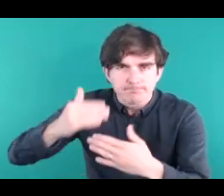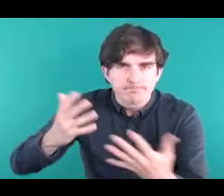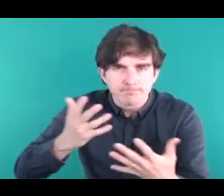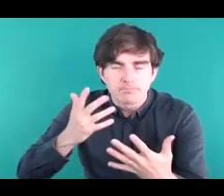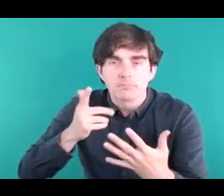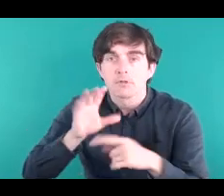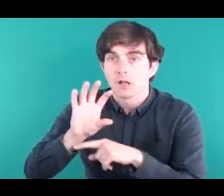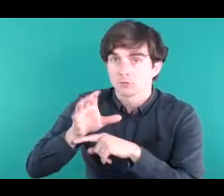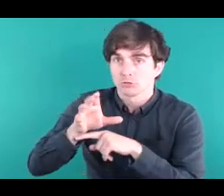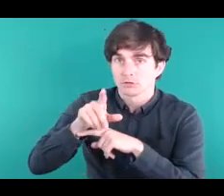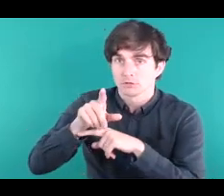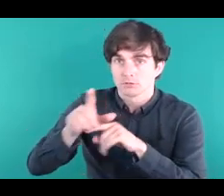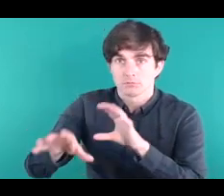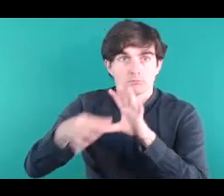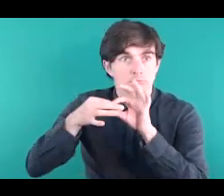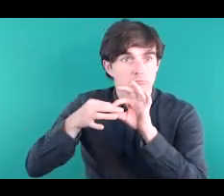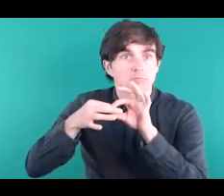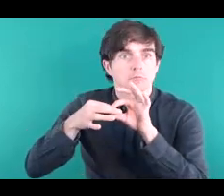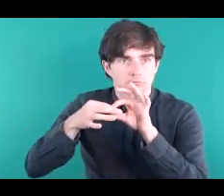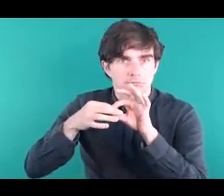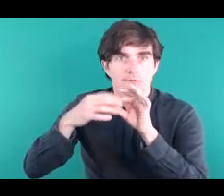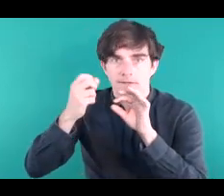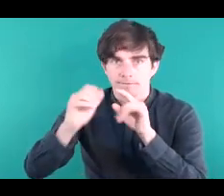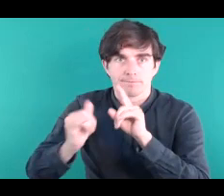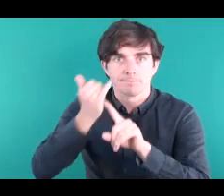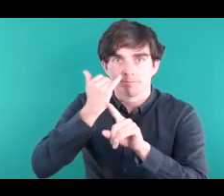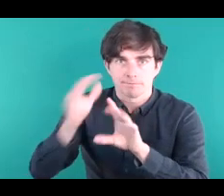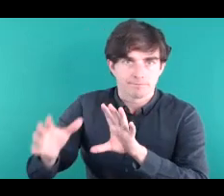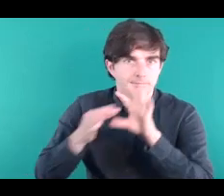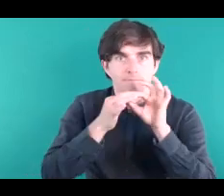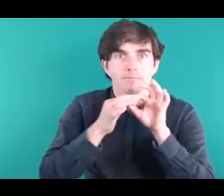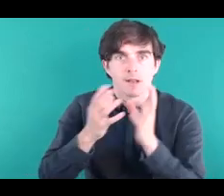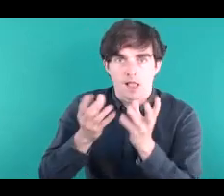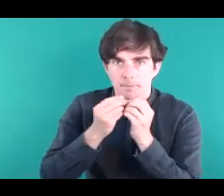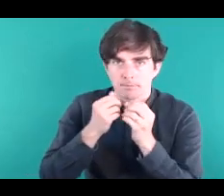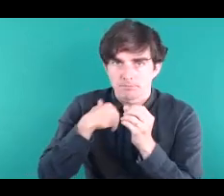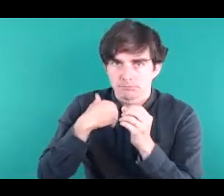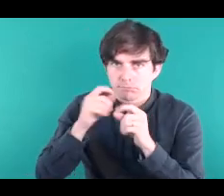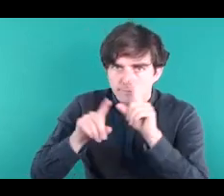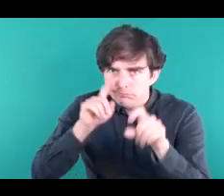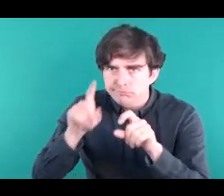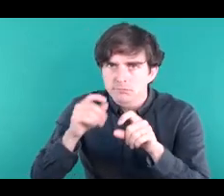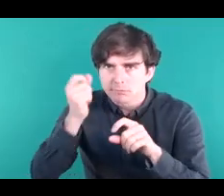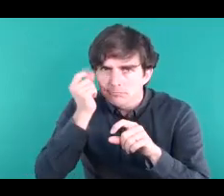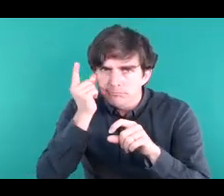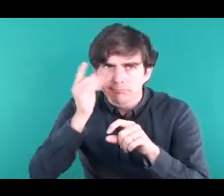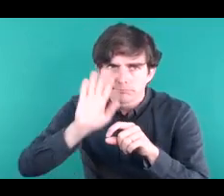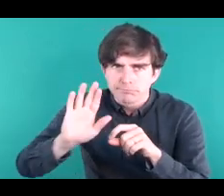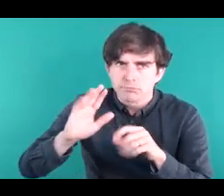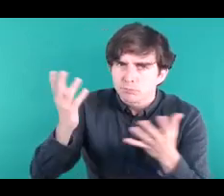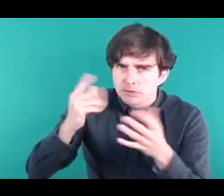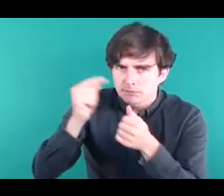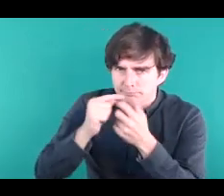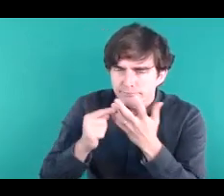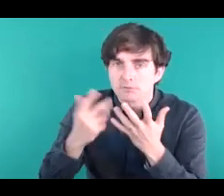is. It combines that with the direct advice specifically for the country and with thematic analytic